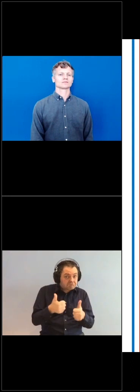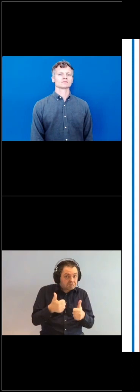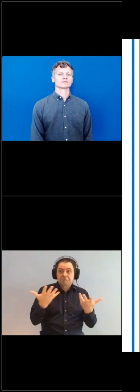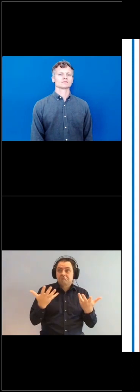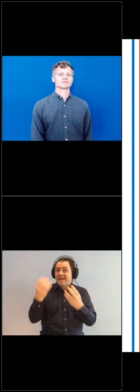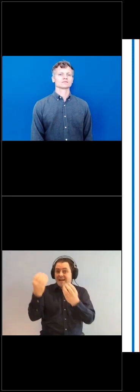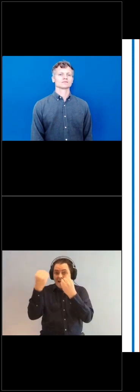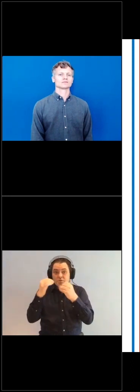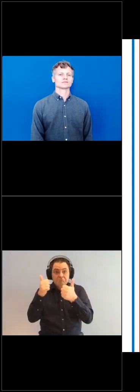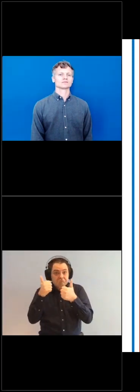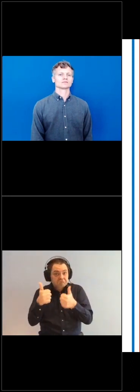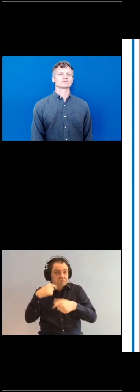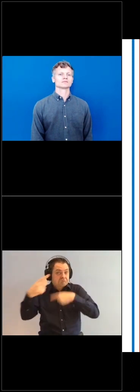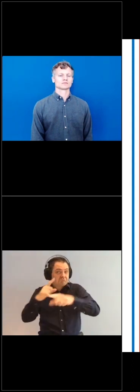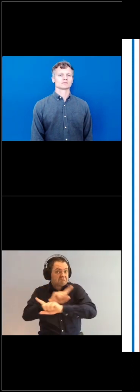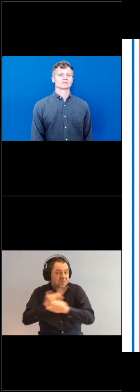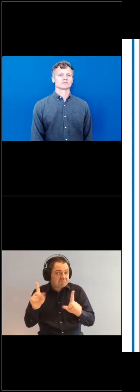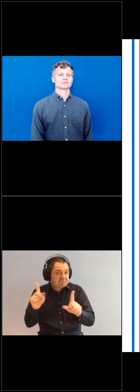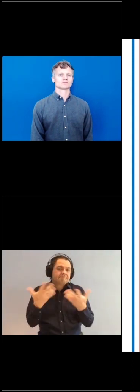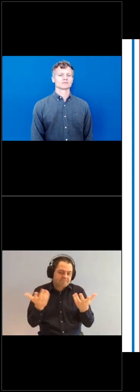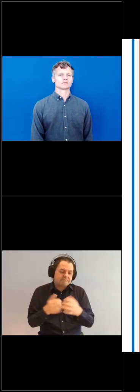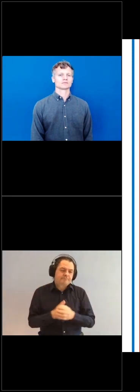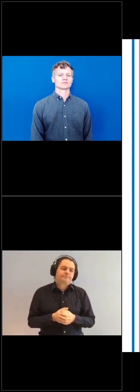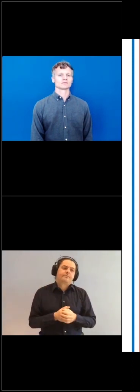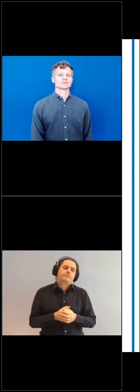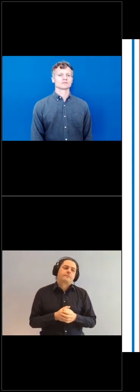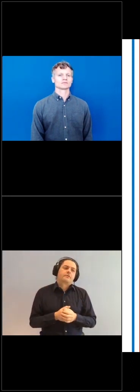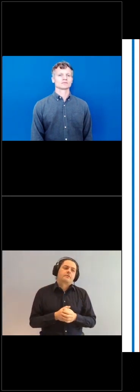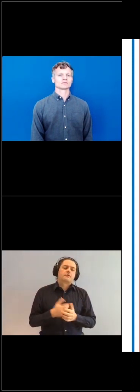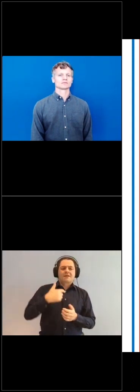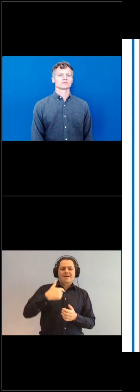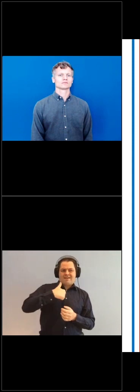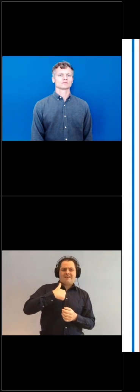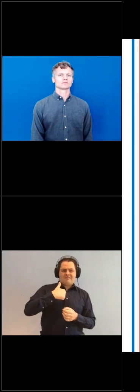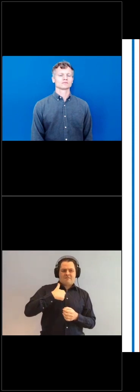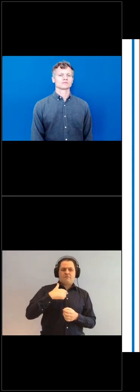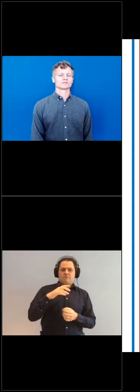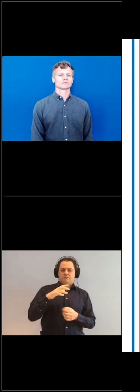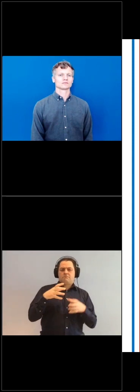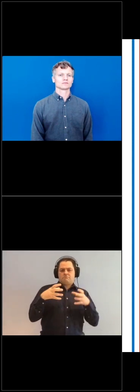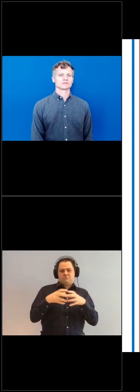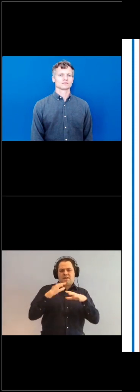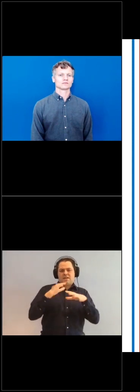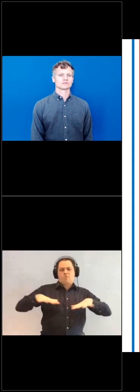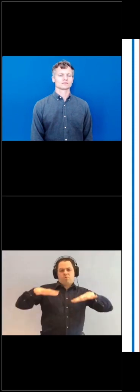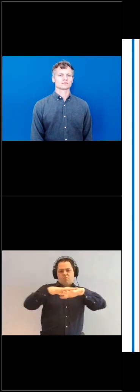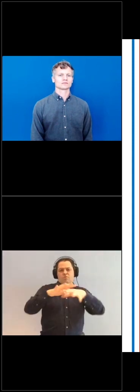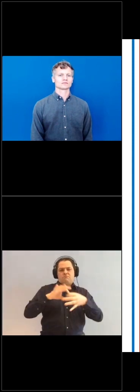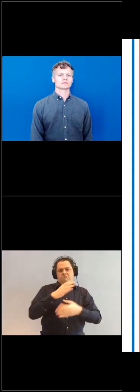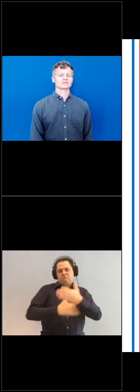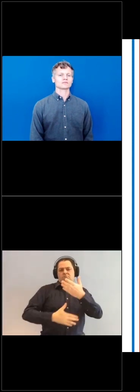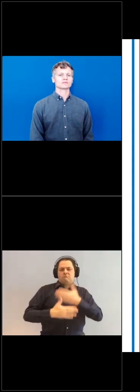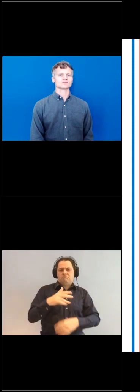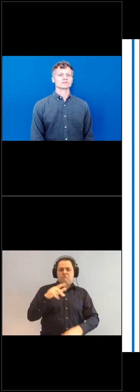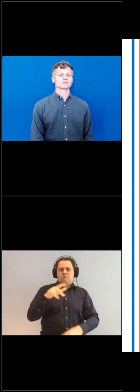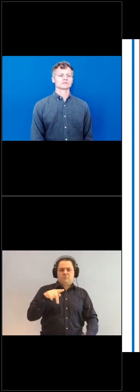Another advocacy initiatives of the Organization of Persons with Disabilities Network is that